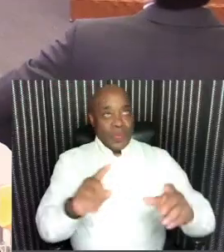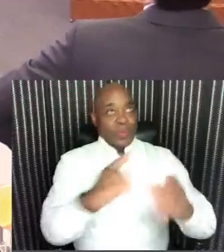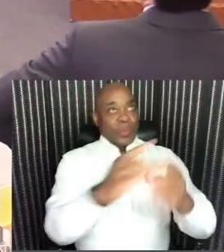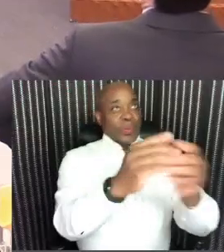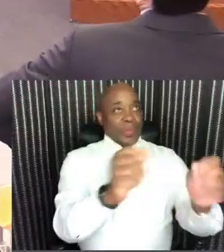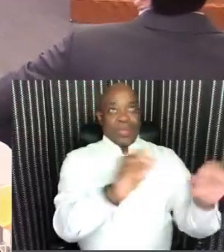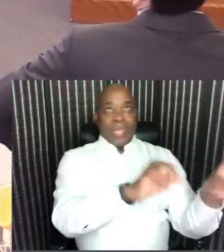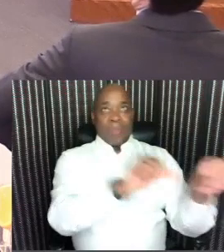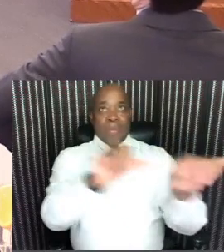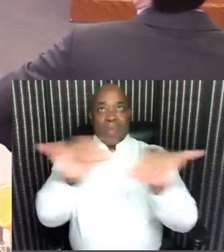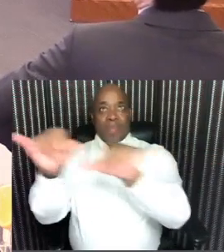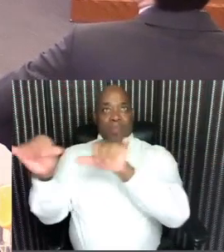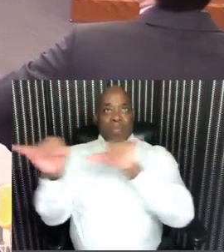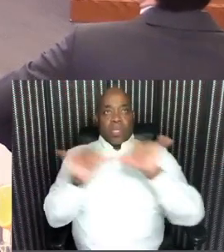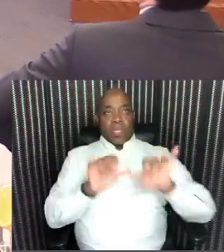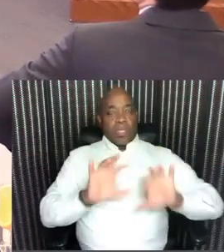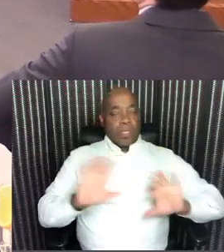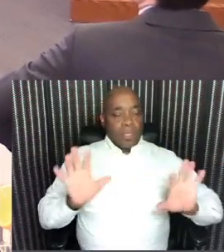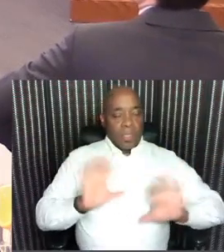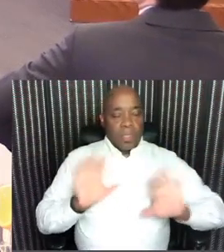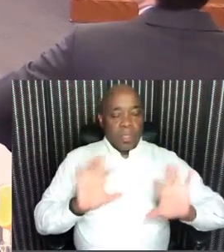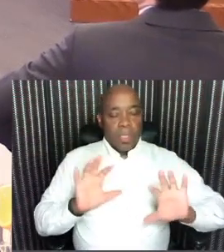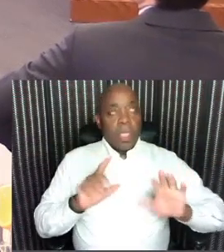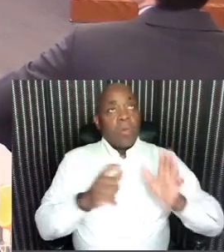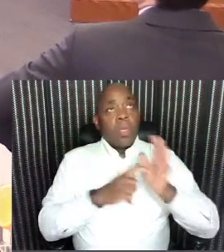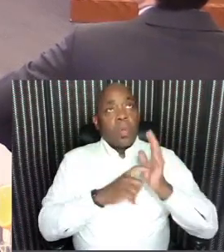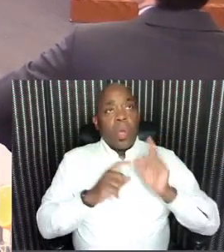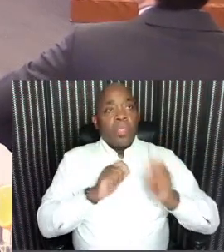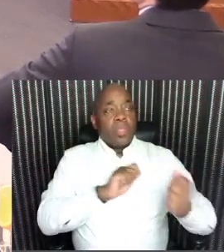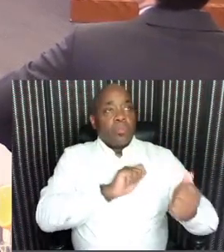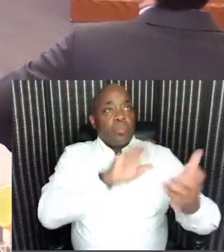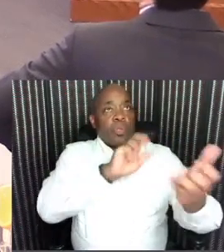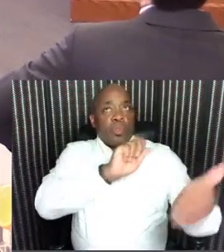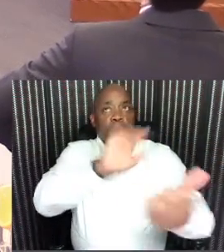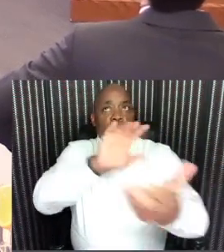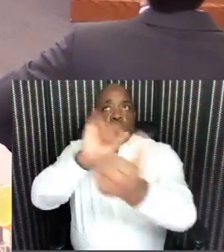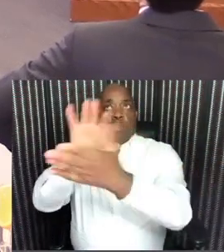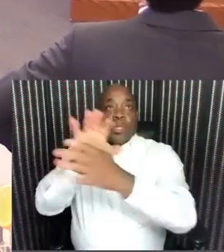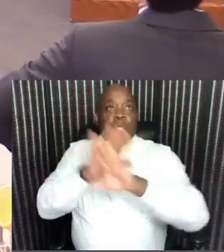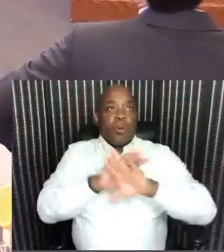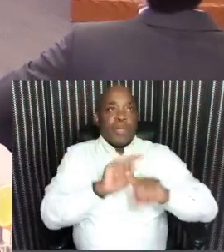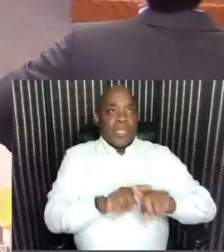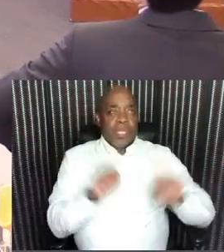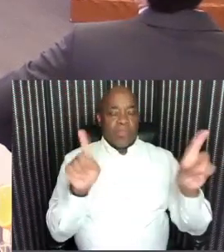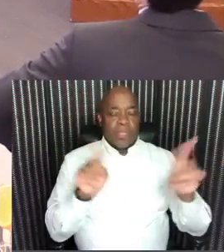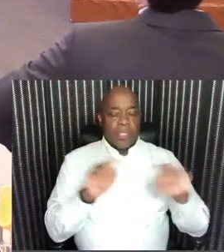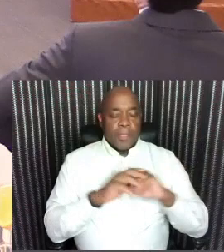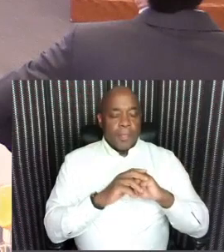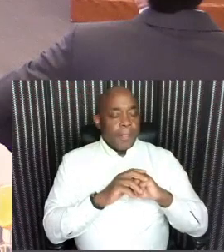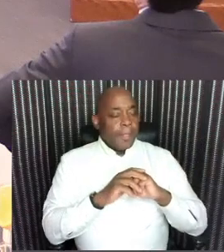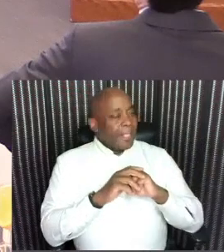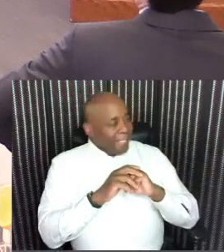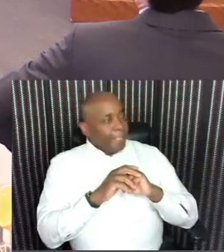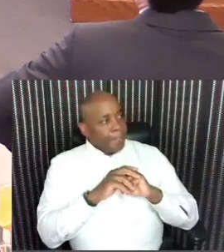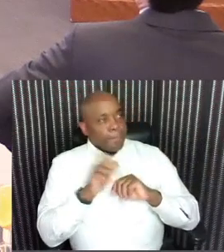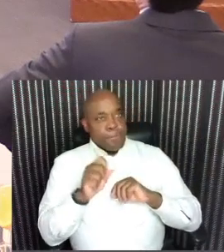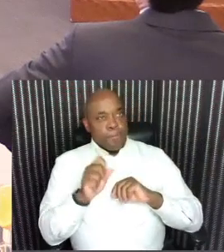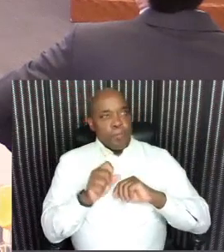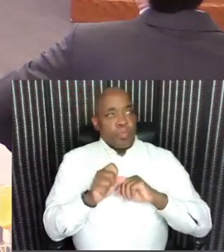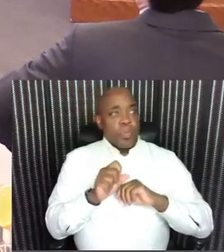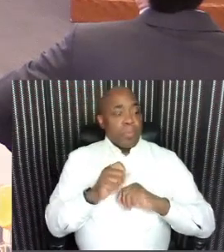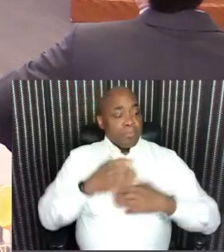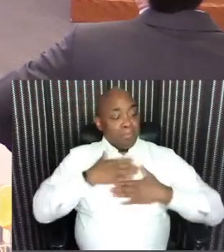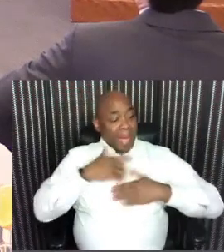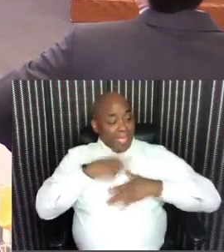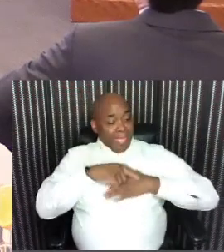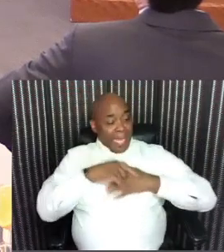And so it requires different approaches. Yeah. One thing is like, your timeline is not their timeline, right? The